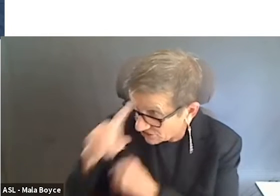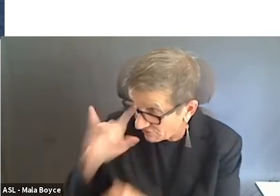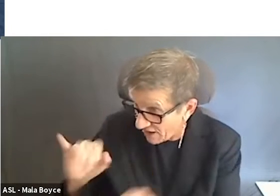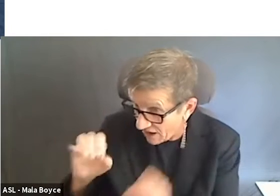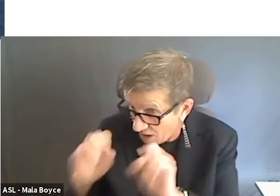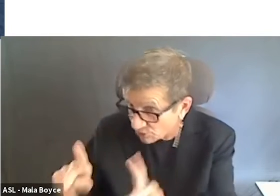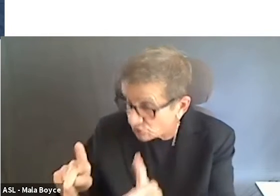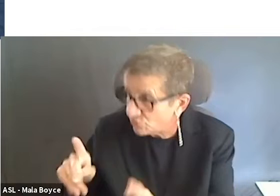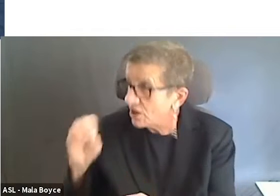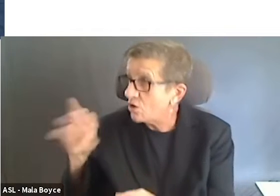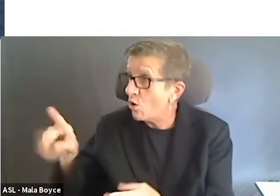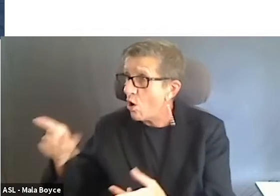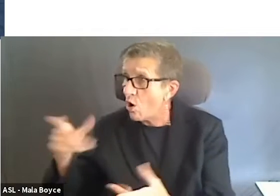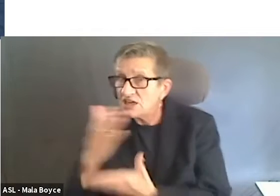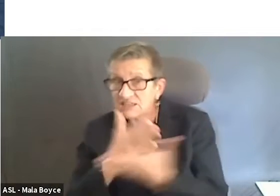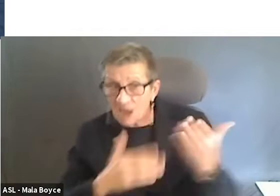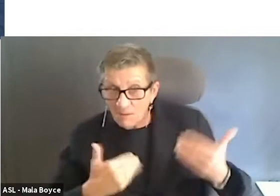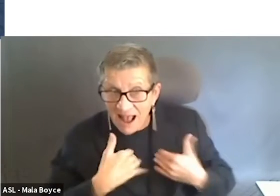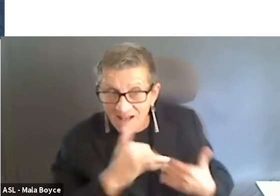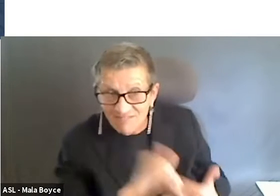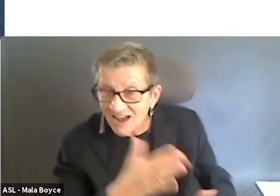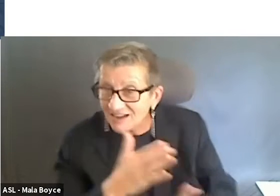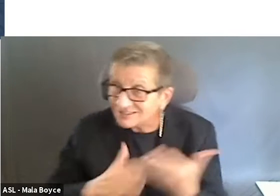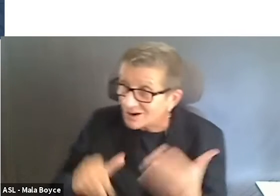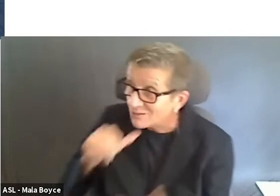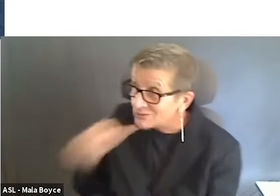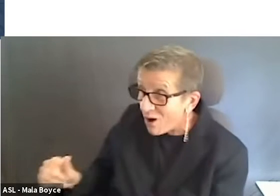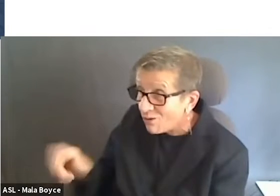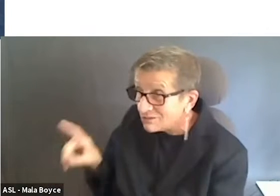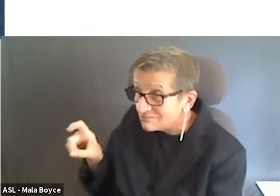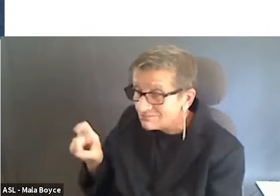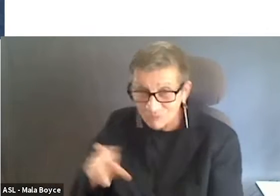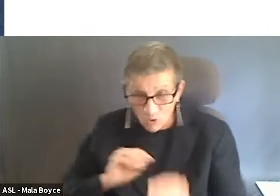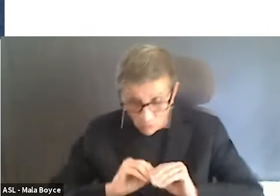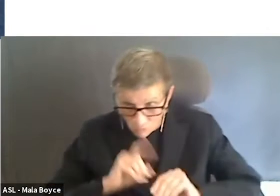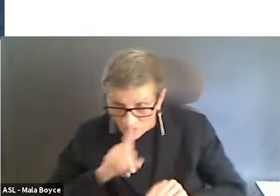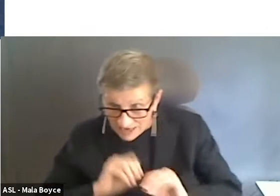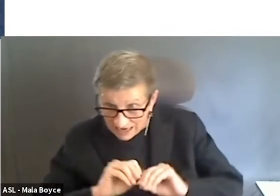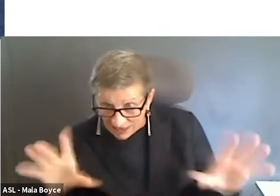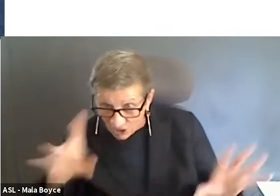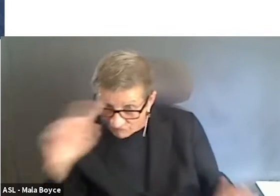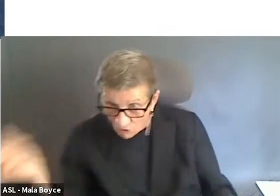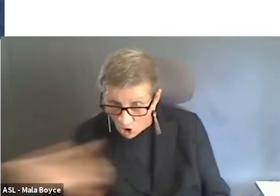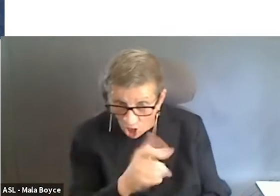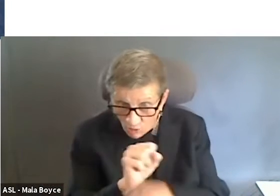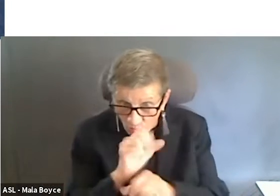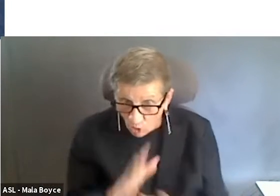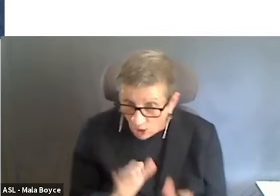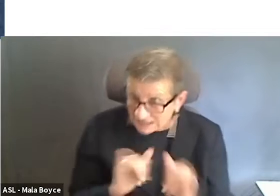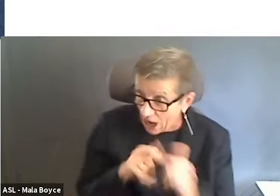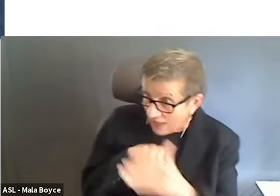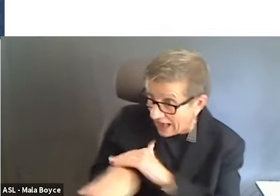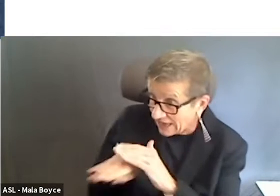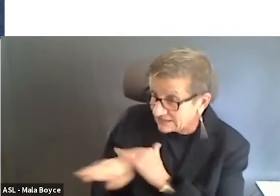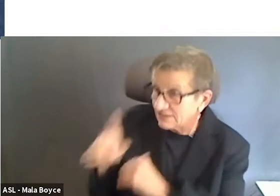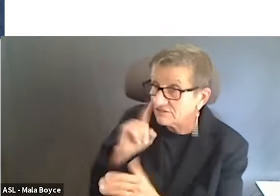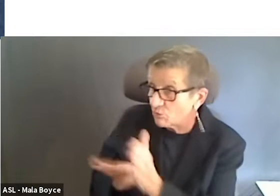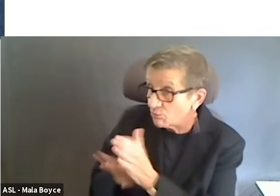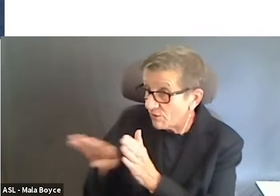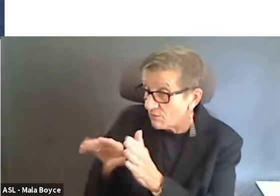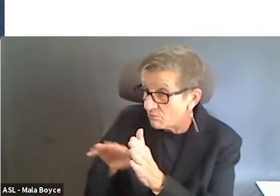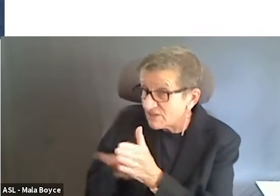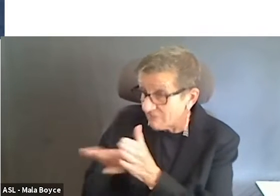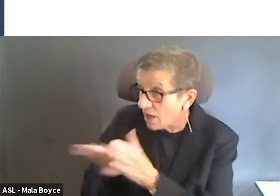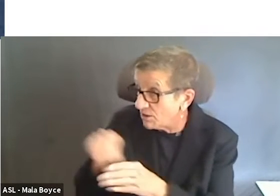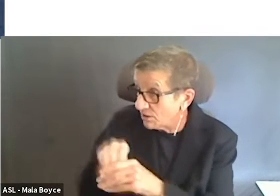are there some that do and some that don't? Is it really clear for employees how do they access professional development? So